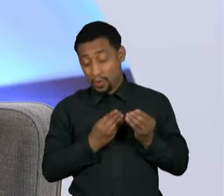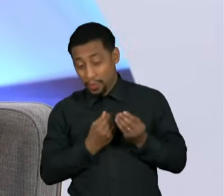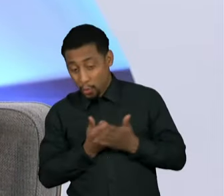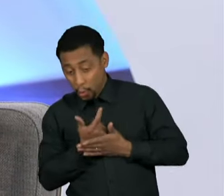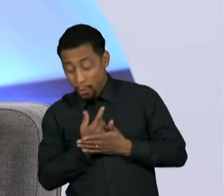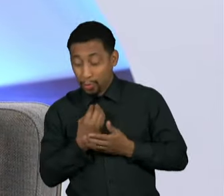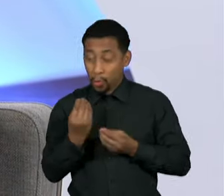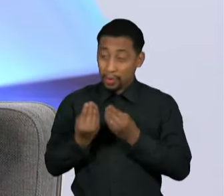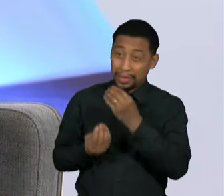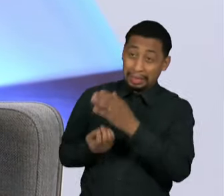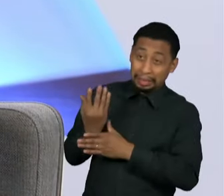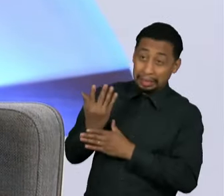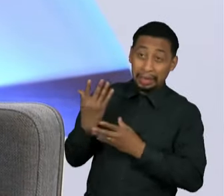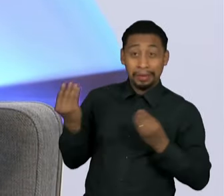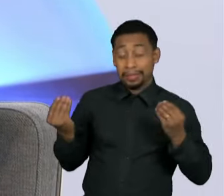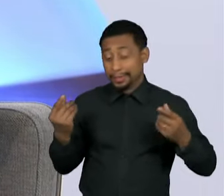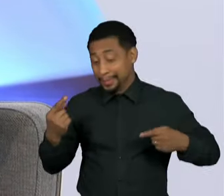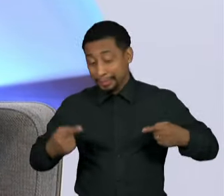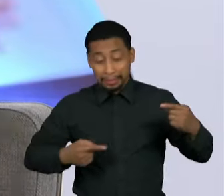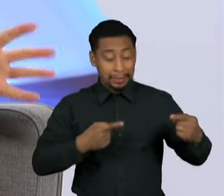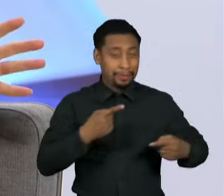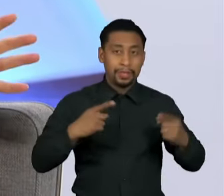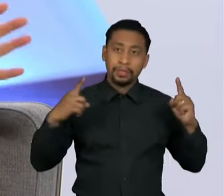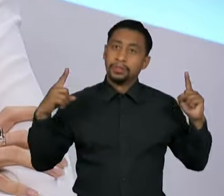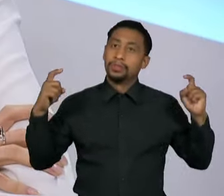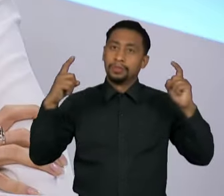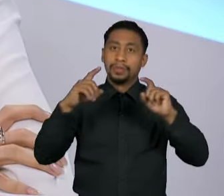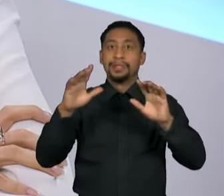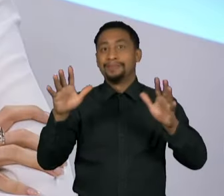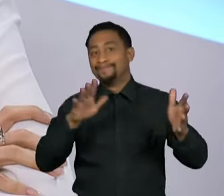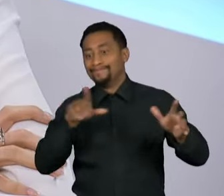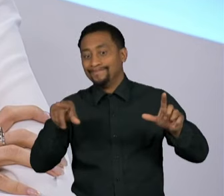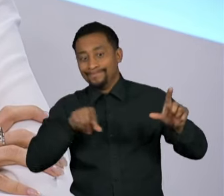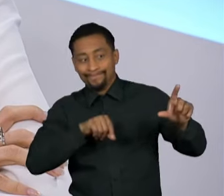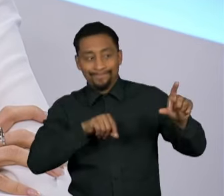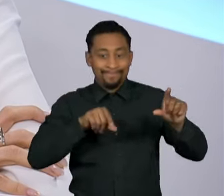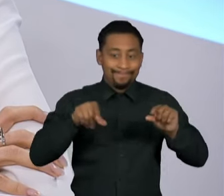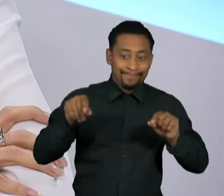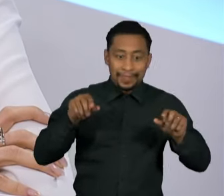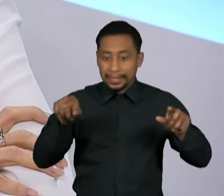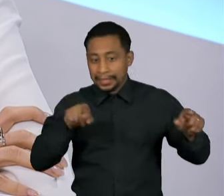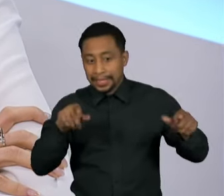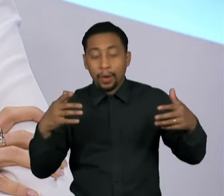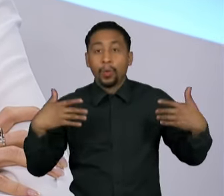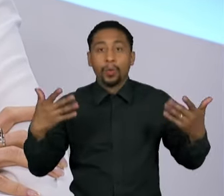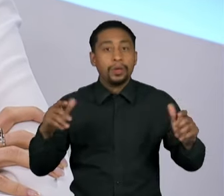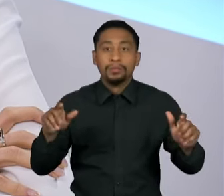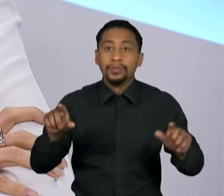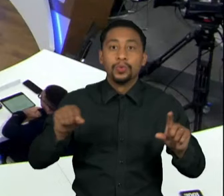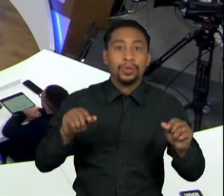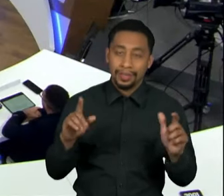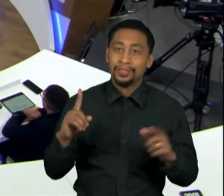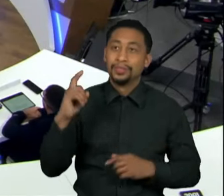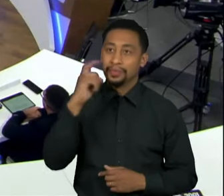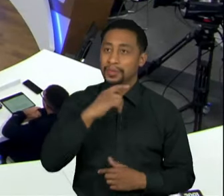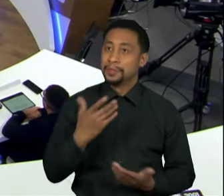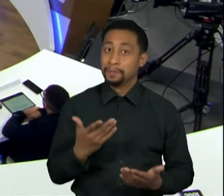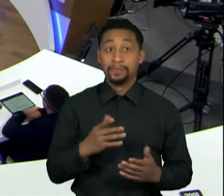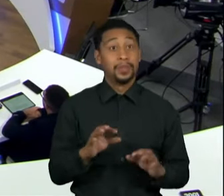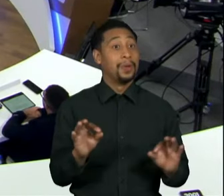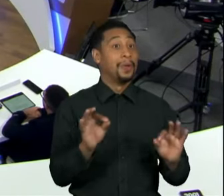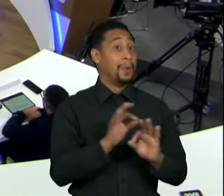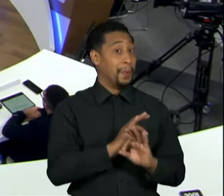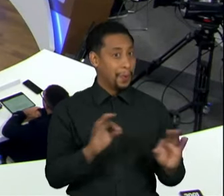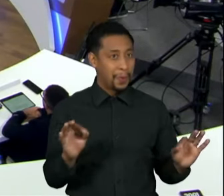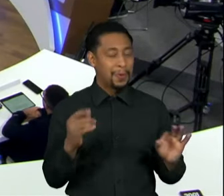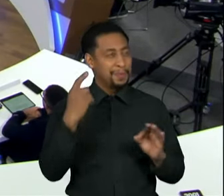very difficult politically, but I think we have to face up to that dilemma, to that paradox. Ótimo jeito da gente